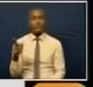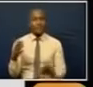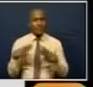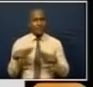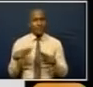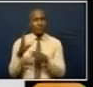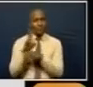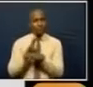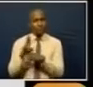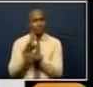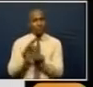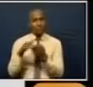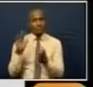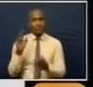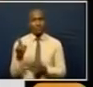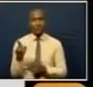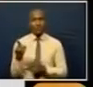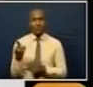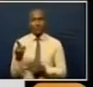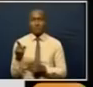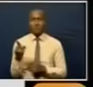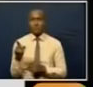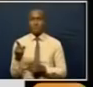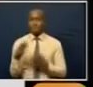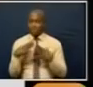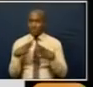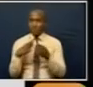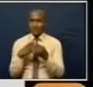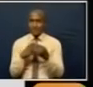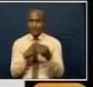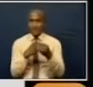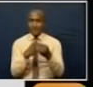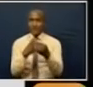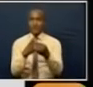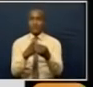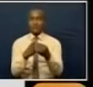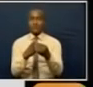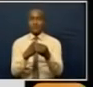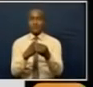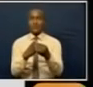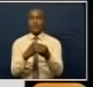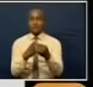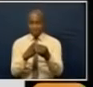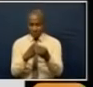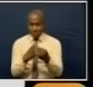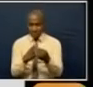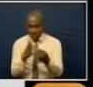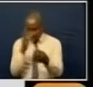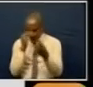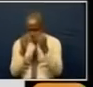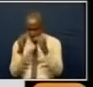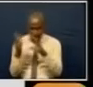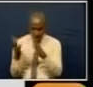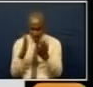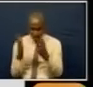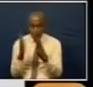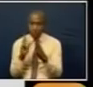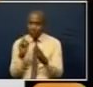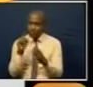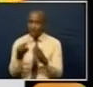people, let them be at the forefront. The first responders must be equipped to respond and to